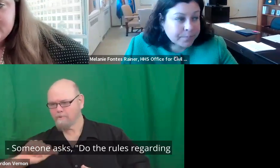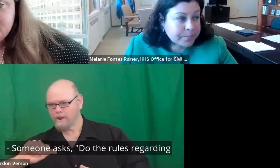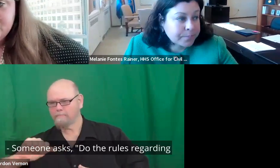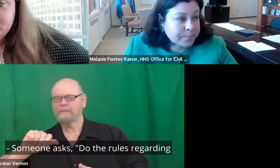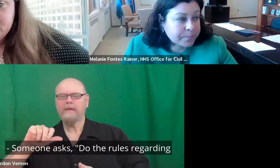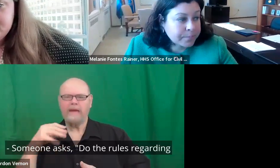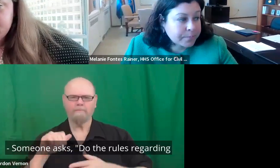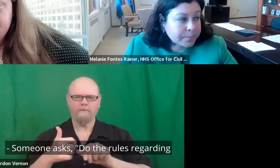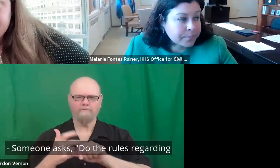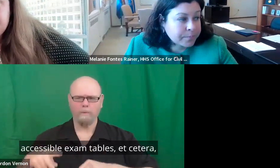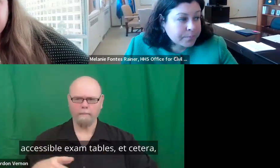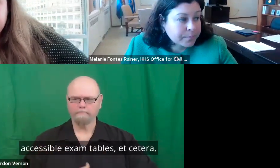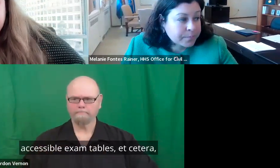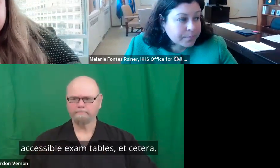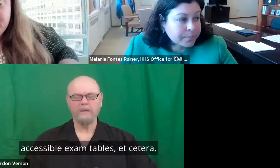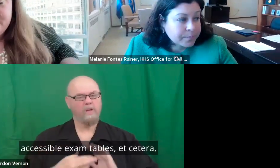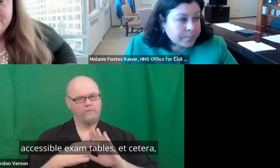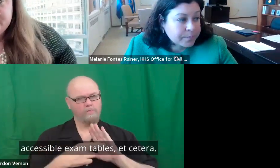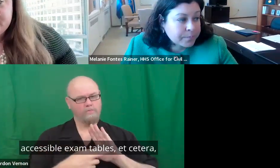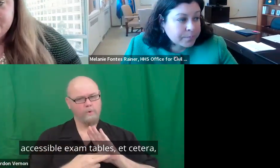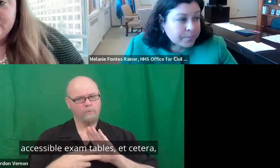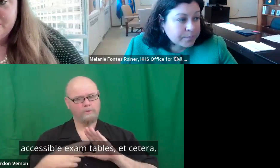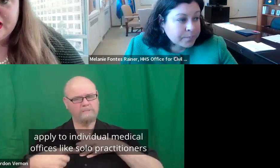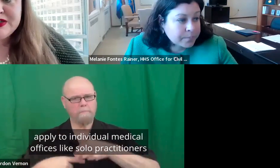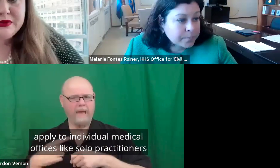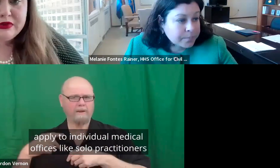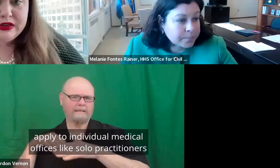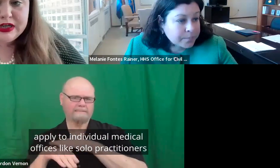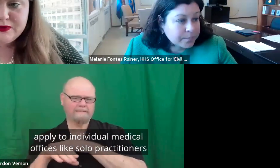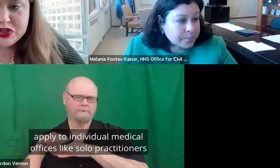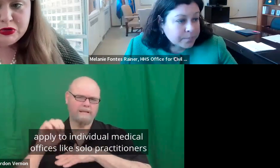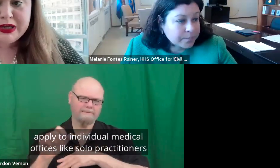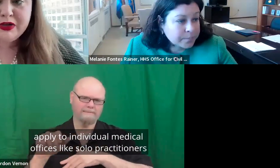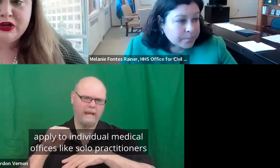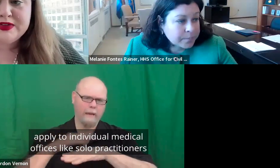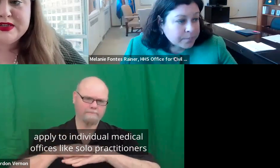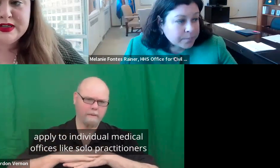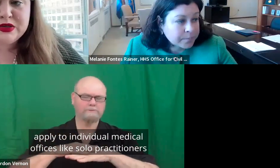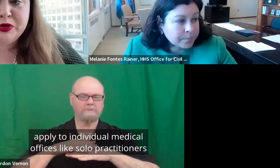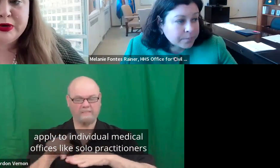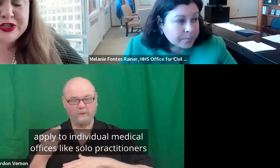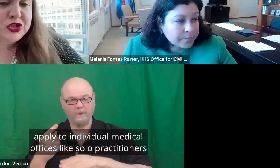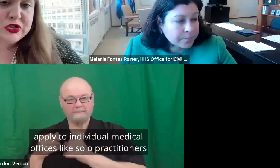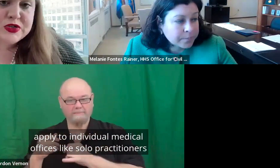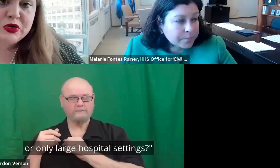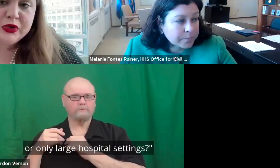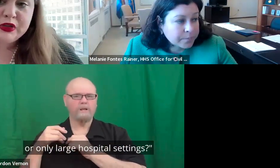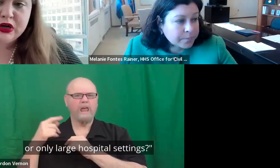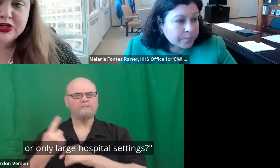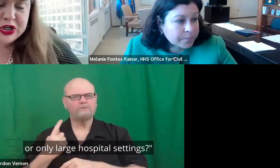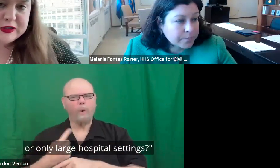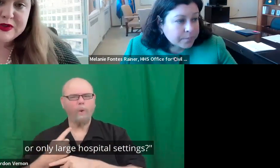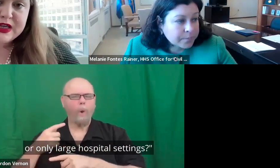Someone asks, do the rules regarding accessible exam tables, etc., apply to individual medical offices like solo practitioners or